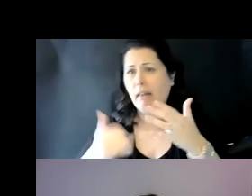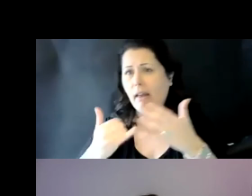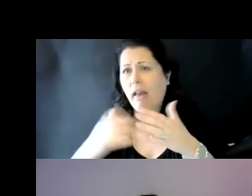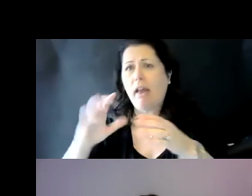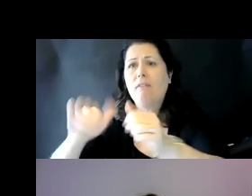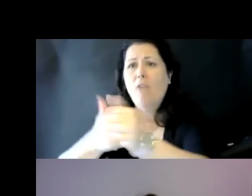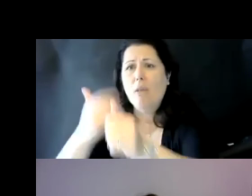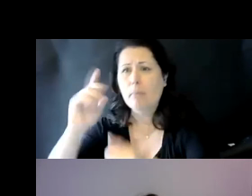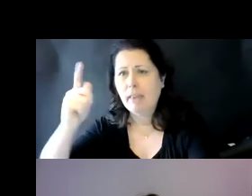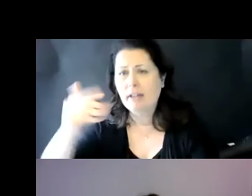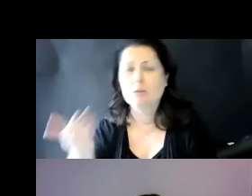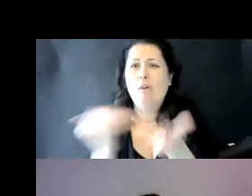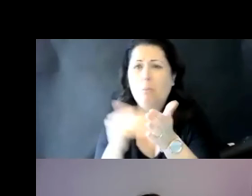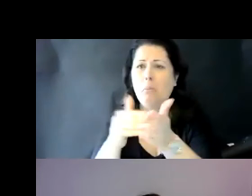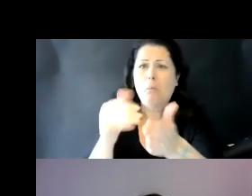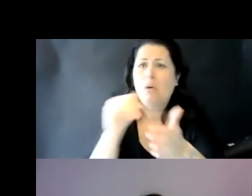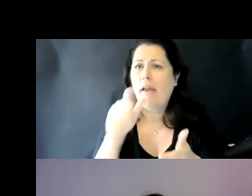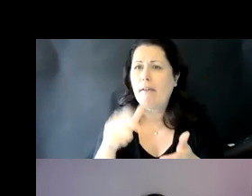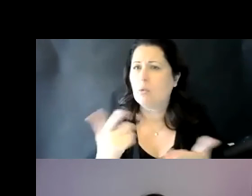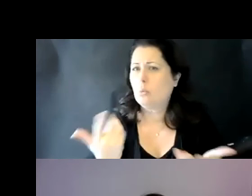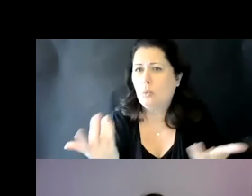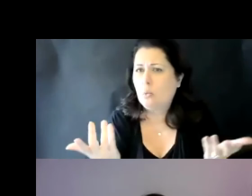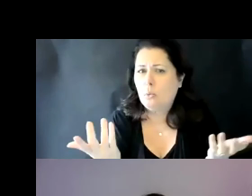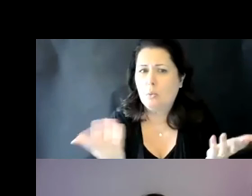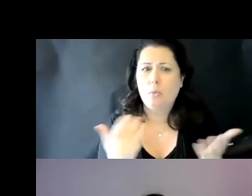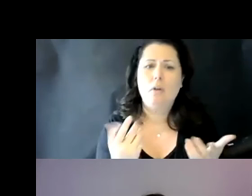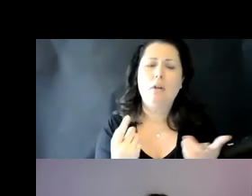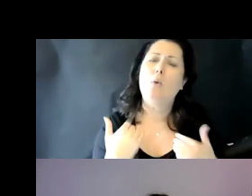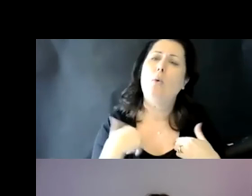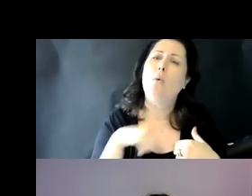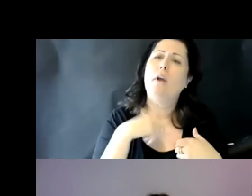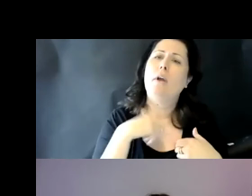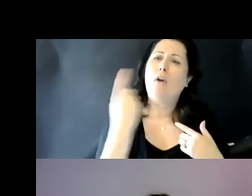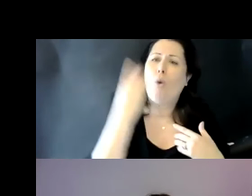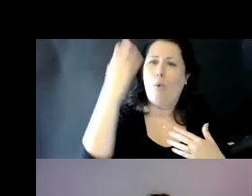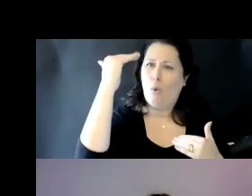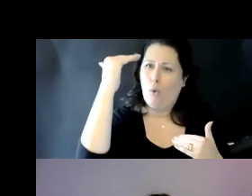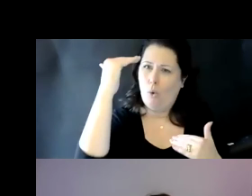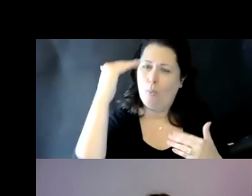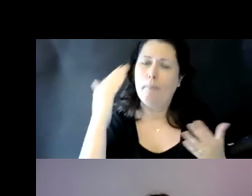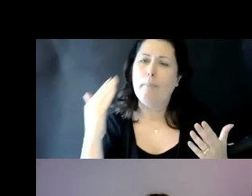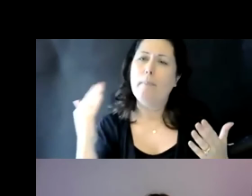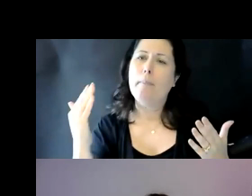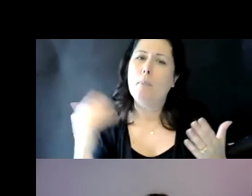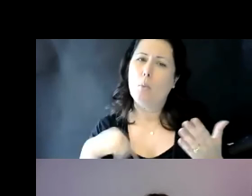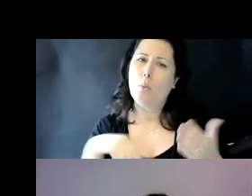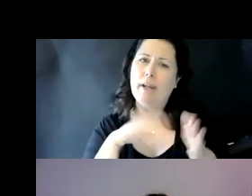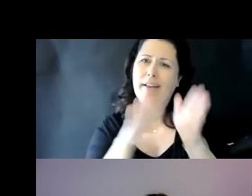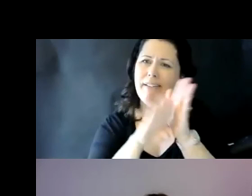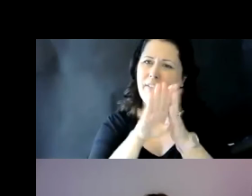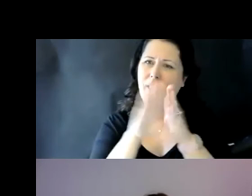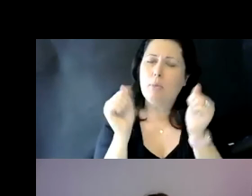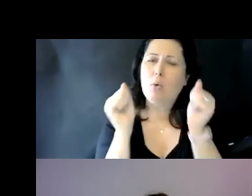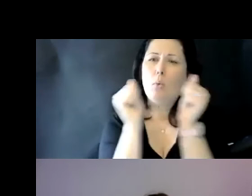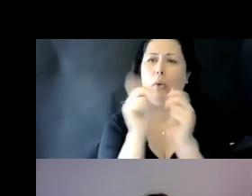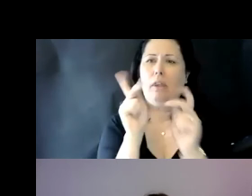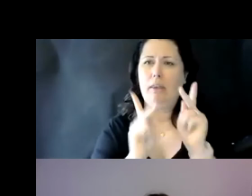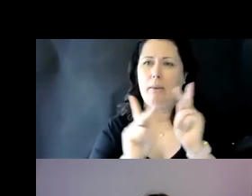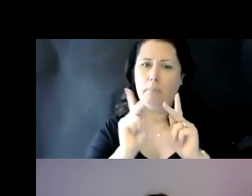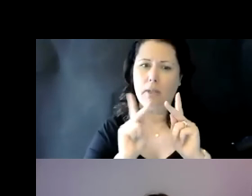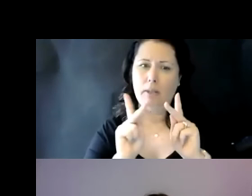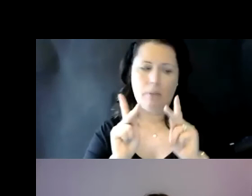it repeatedly. One of the things that we always hoped, and seemed to be the case, is that because we developed it with people and